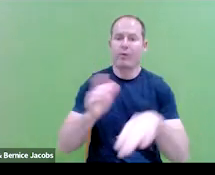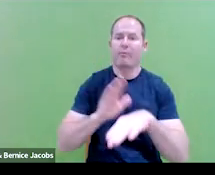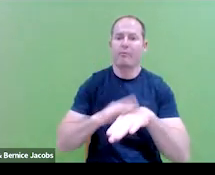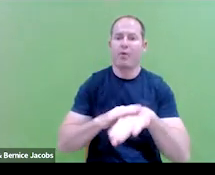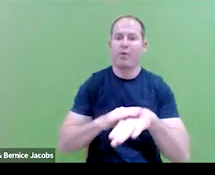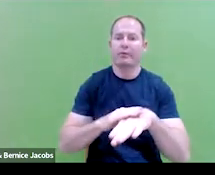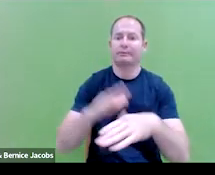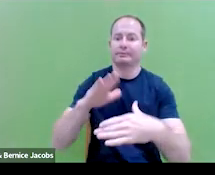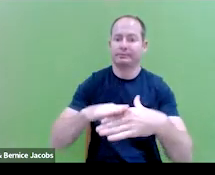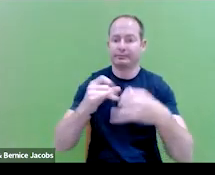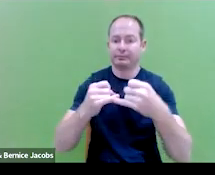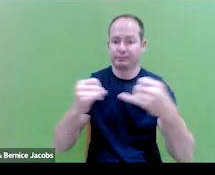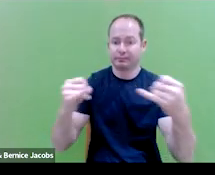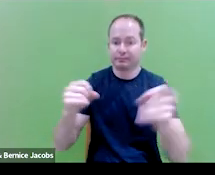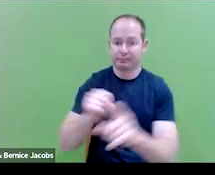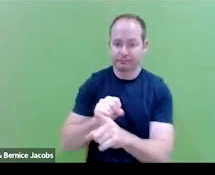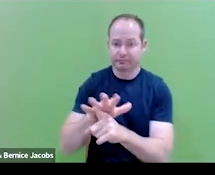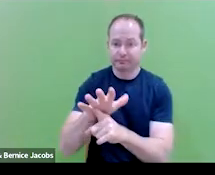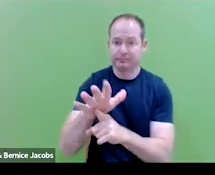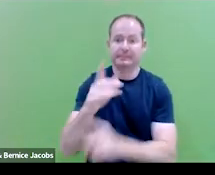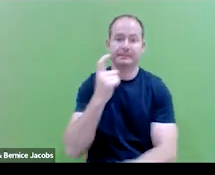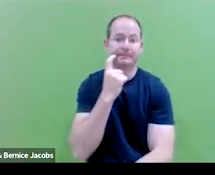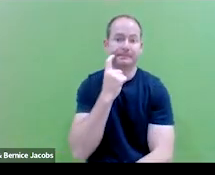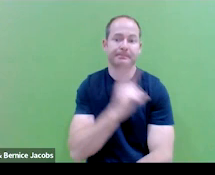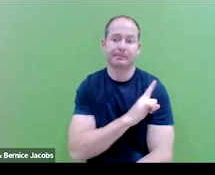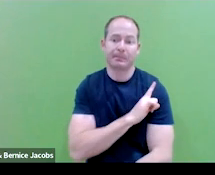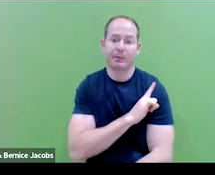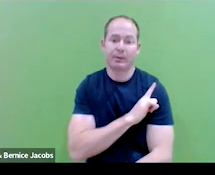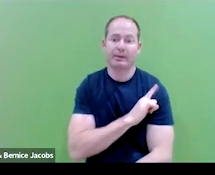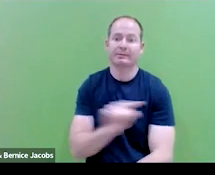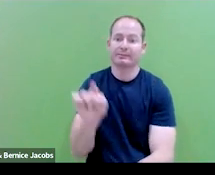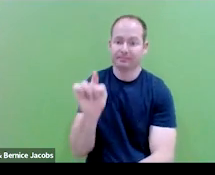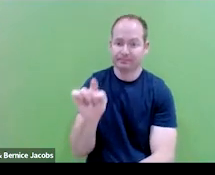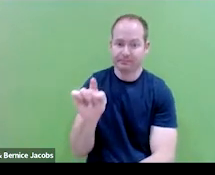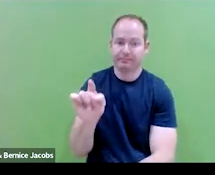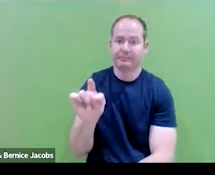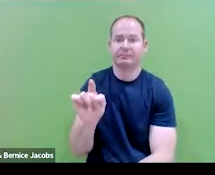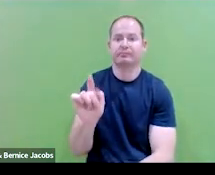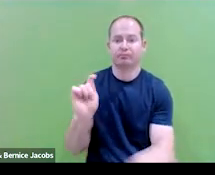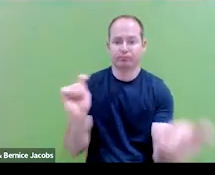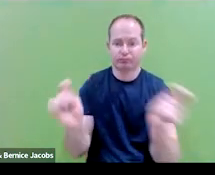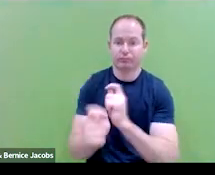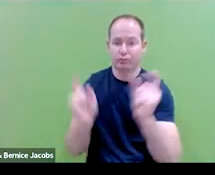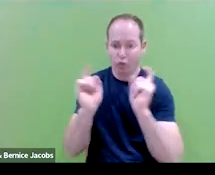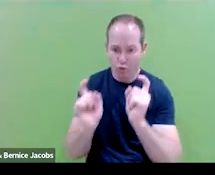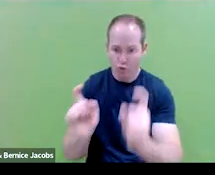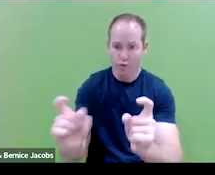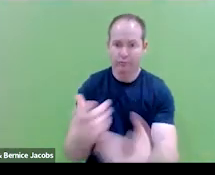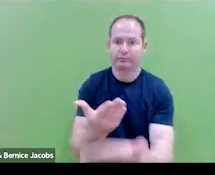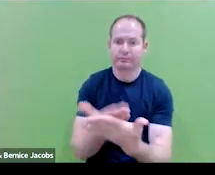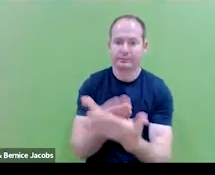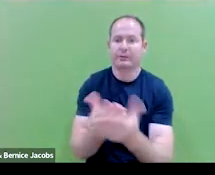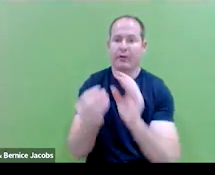to impact in terms of accessibility is because it's got a faster turnaround time. So